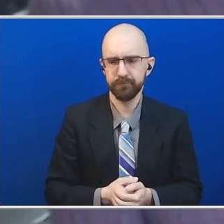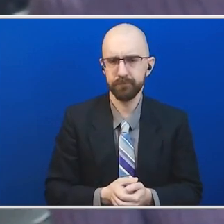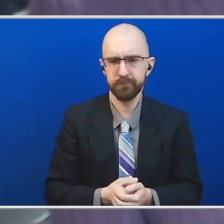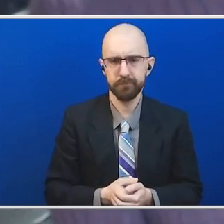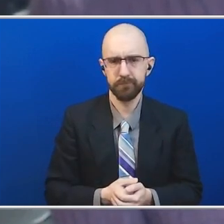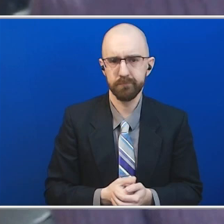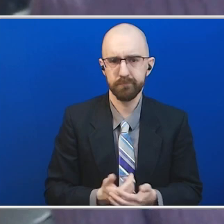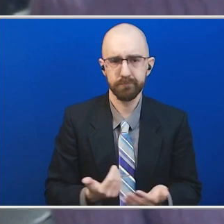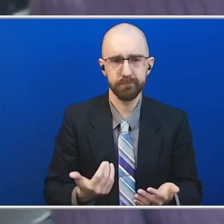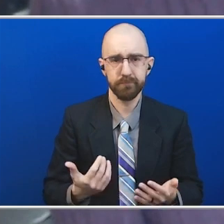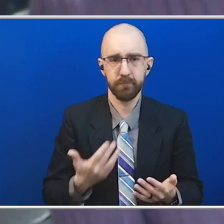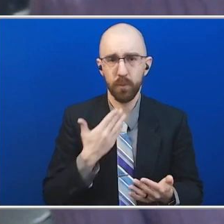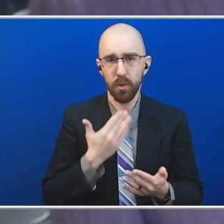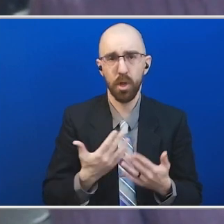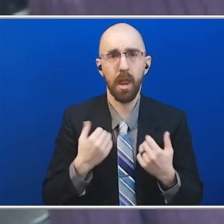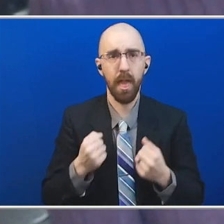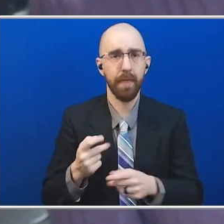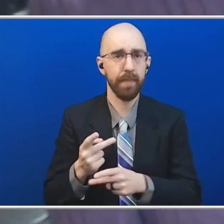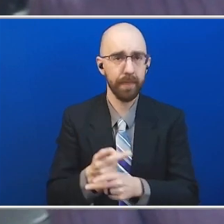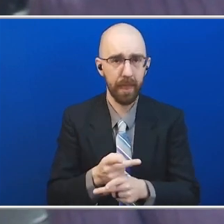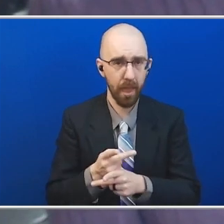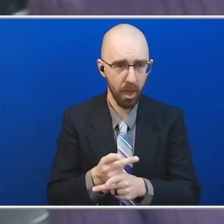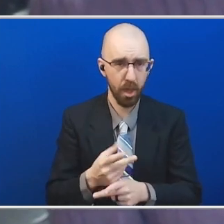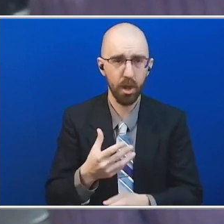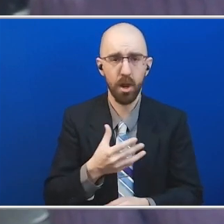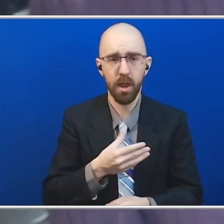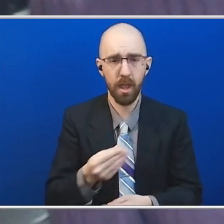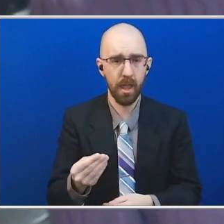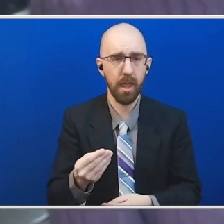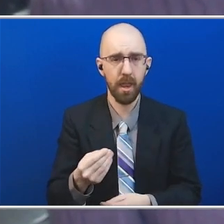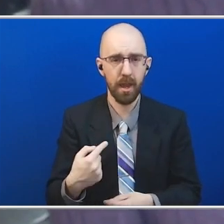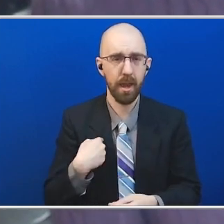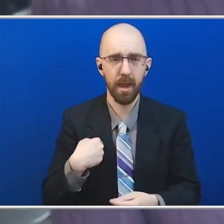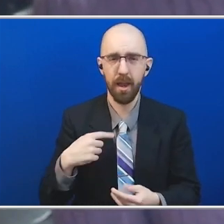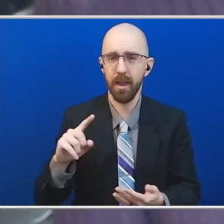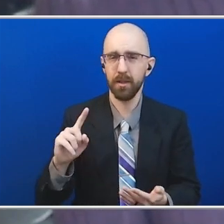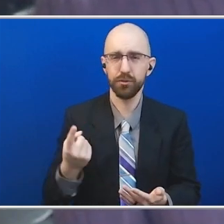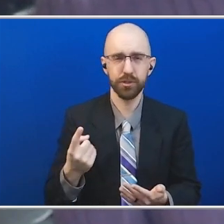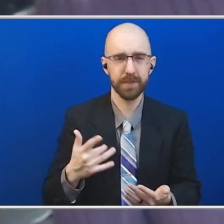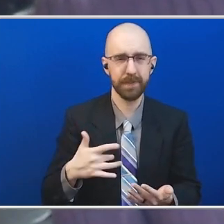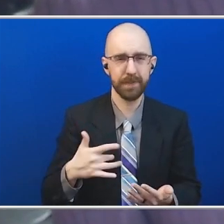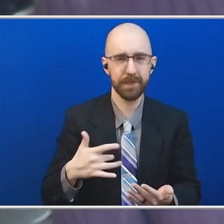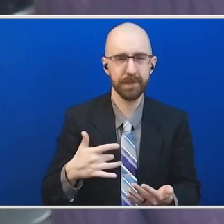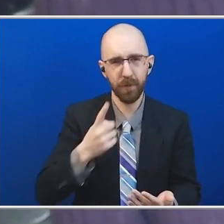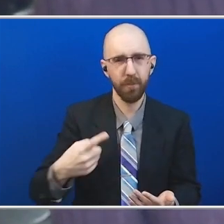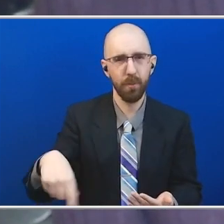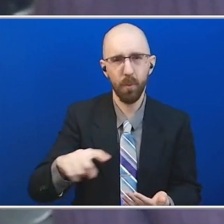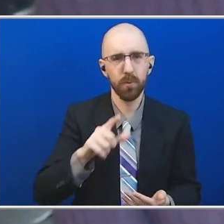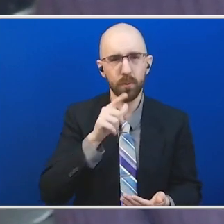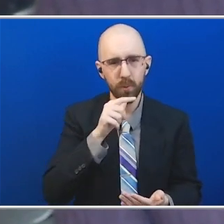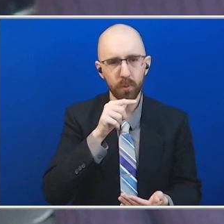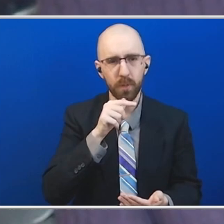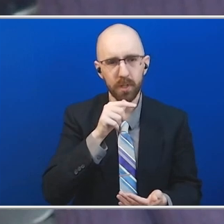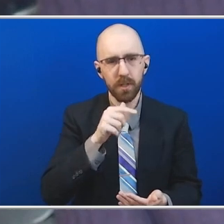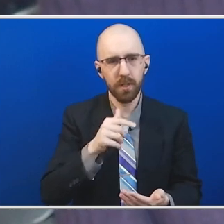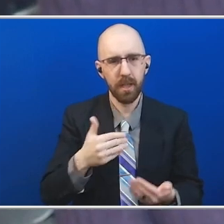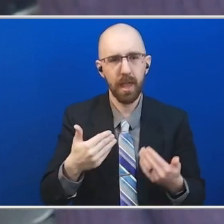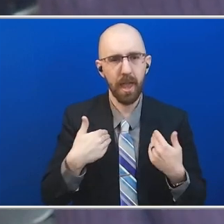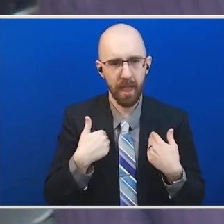health care, and I just feel sorry for those who have